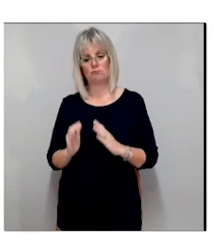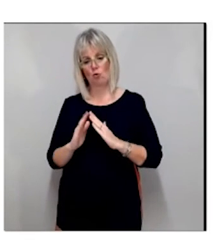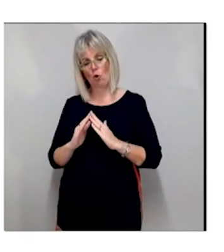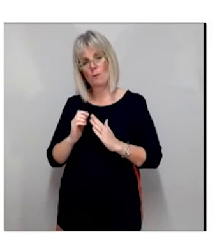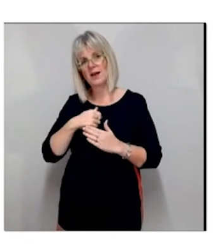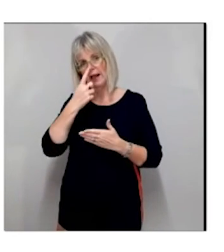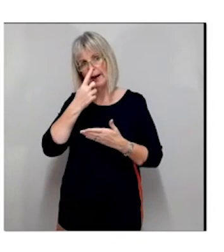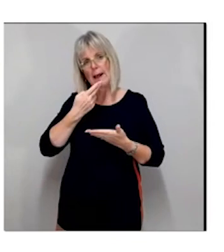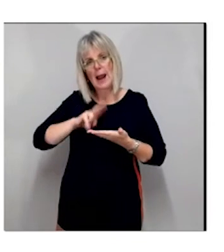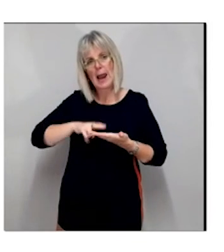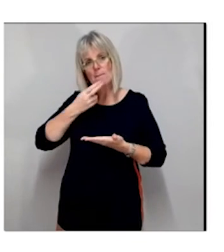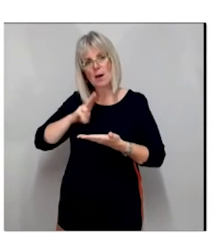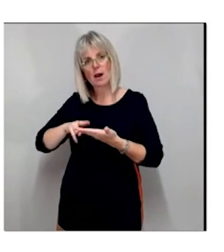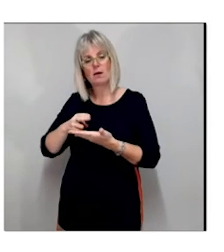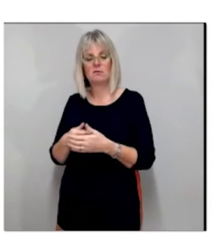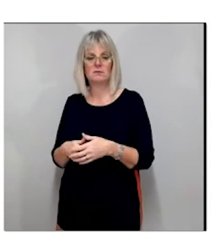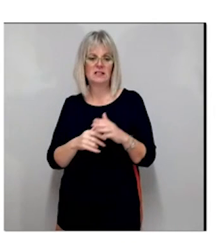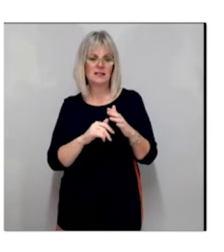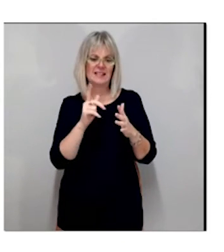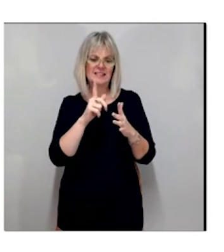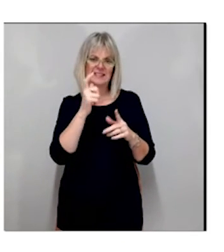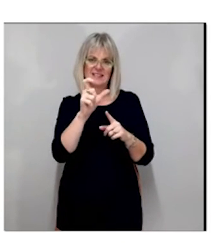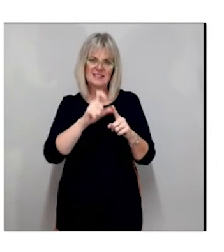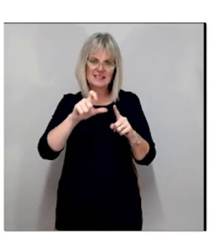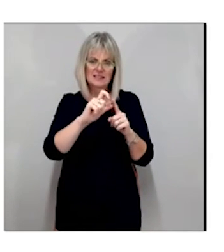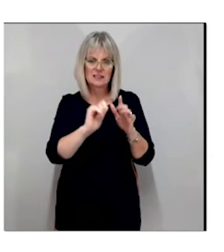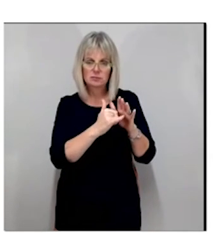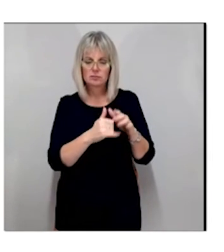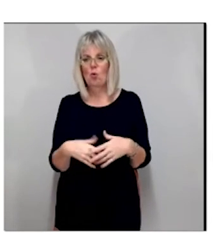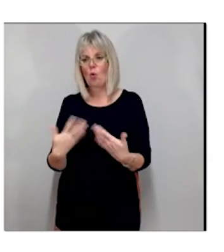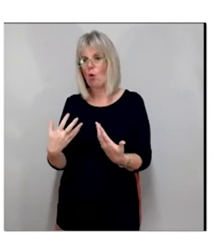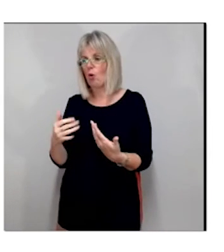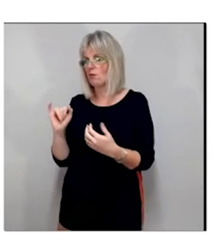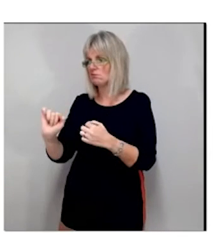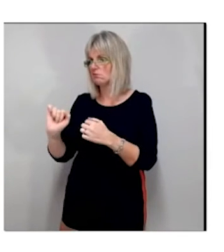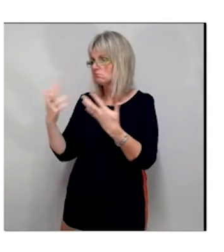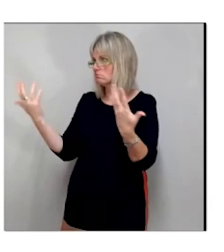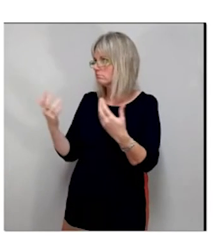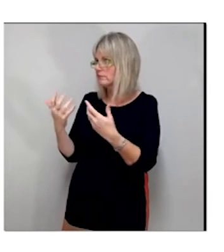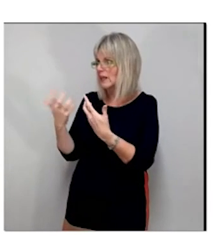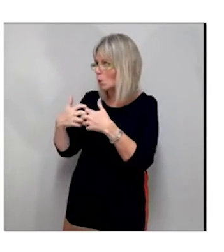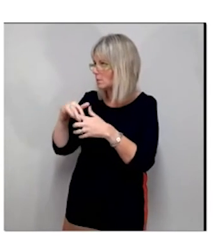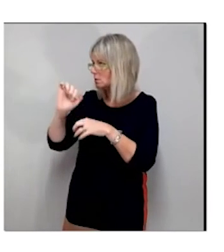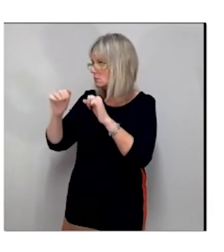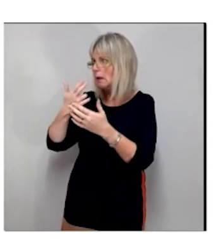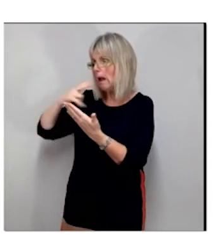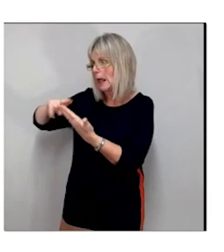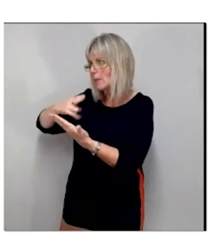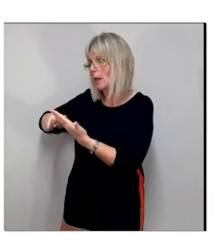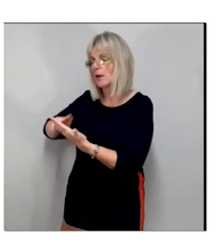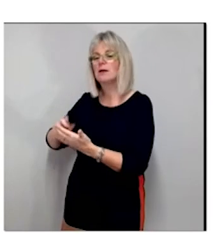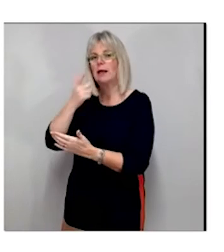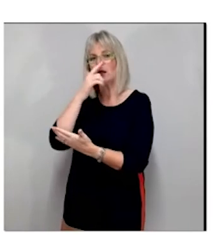for electrical appliances, etc. For me, it also means my being able to keep